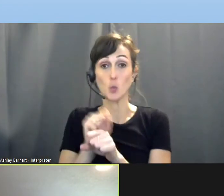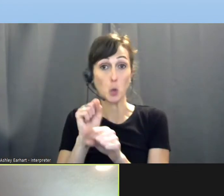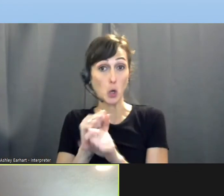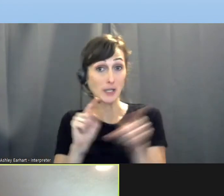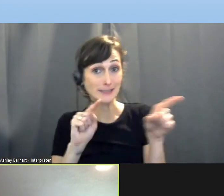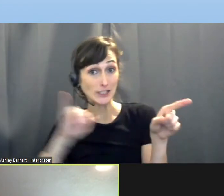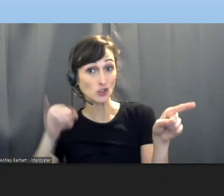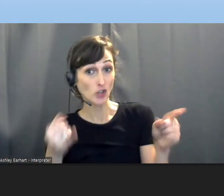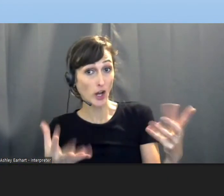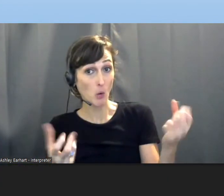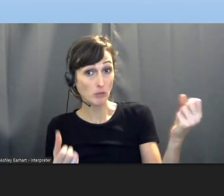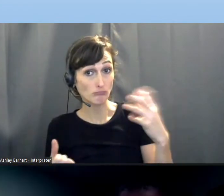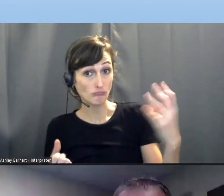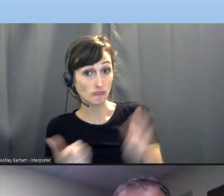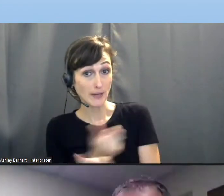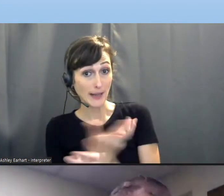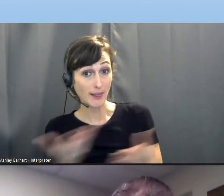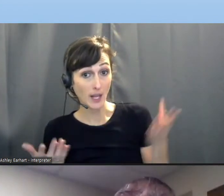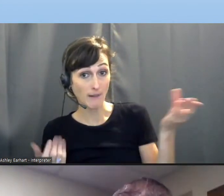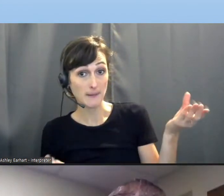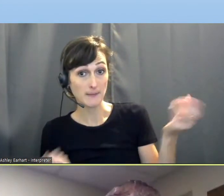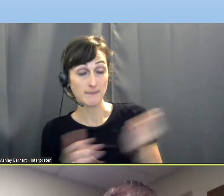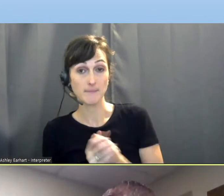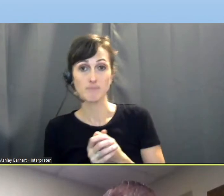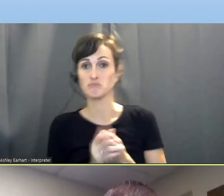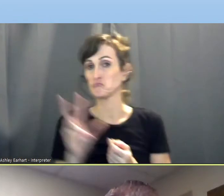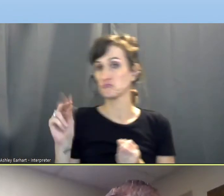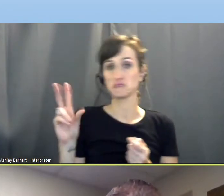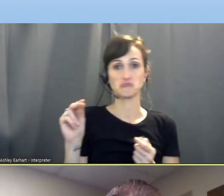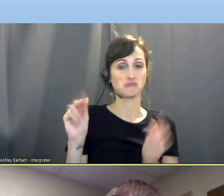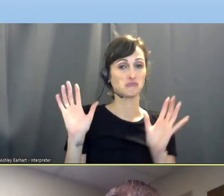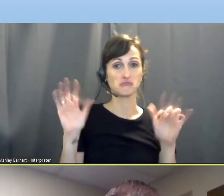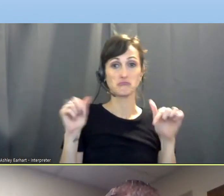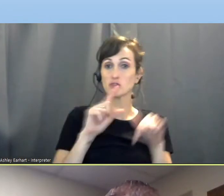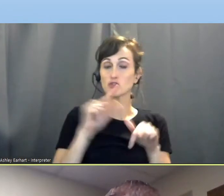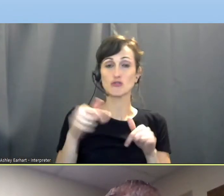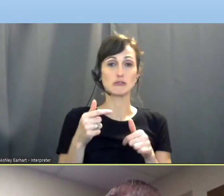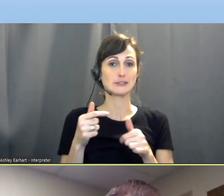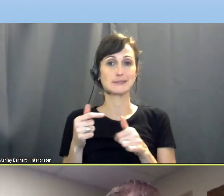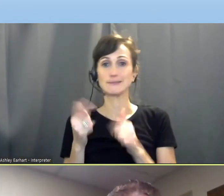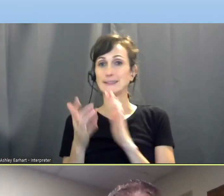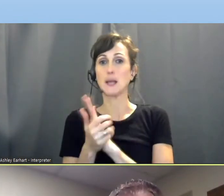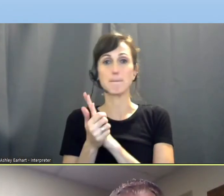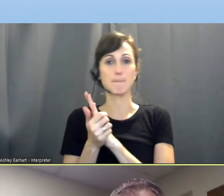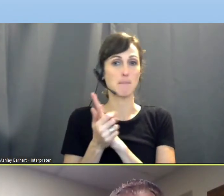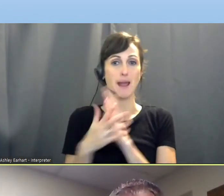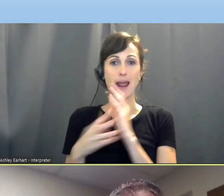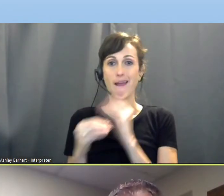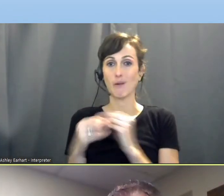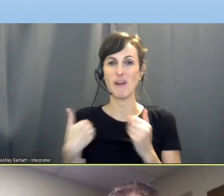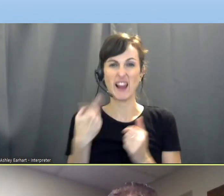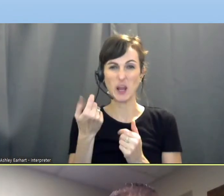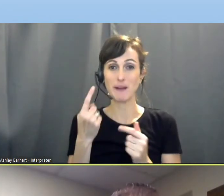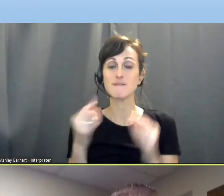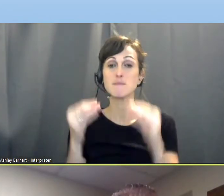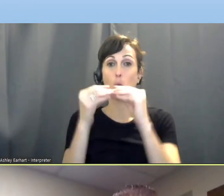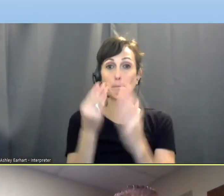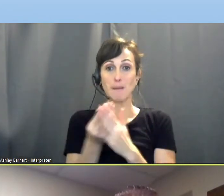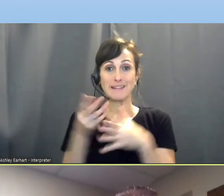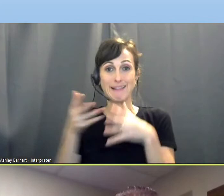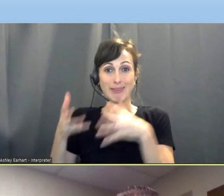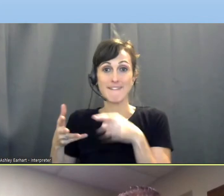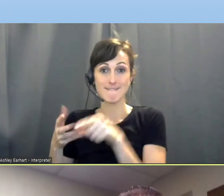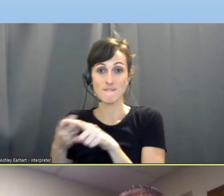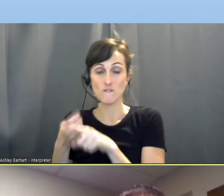anything to add to that? No, sir. So this is just a supplement. We had a little bit of additional funds left in the